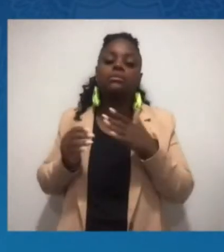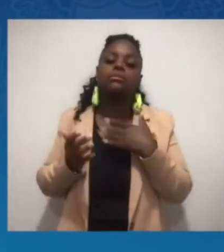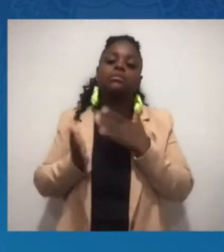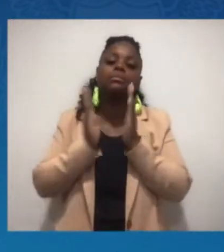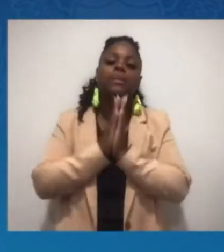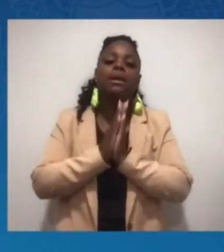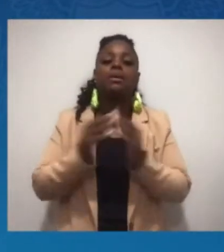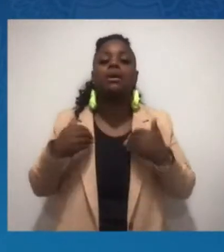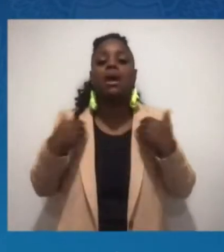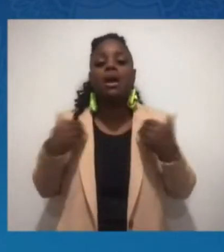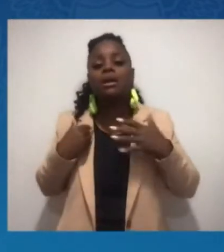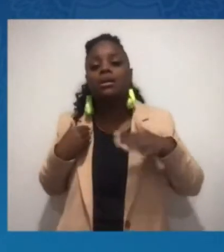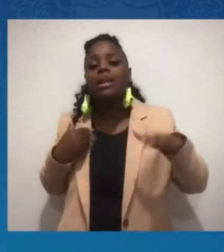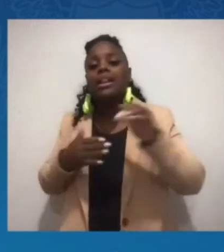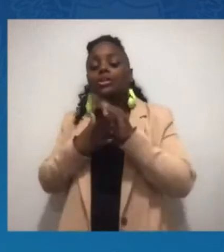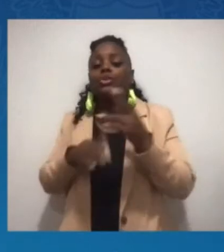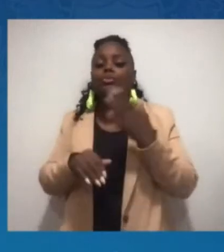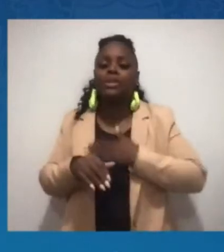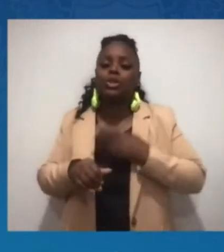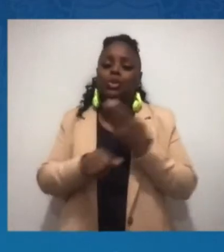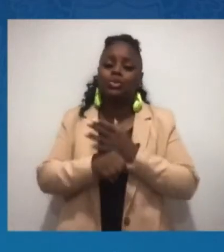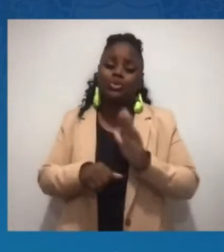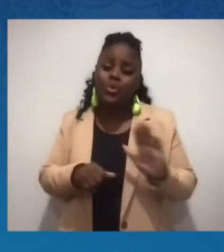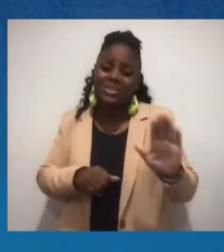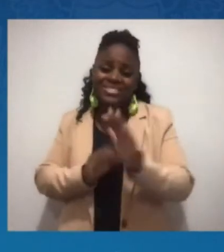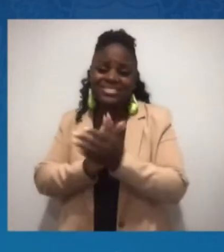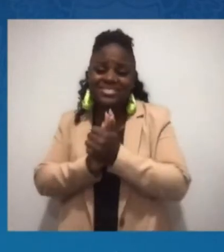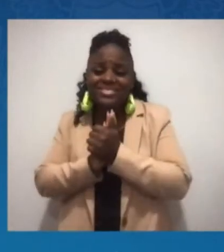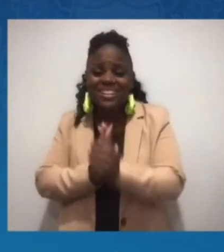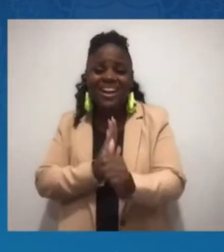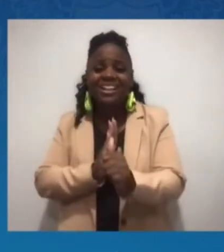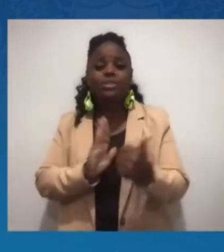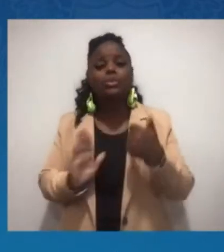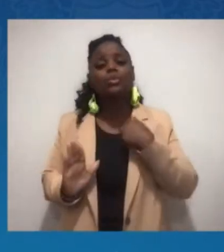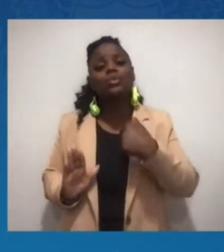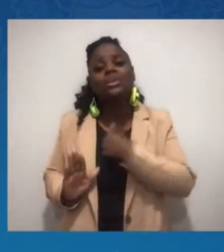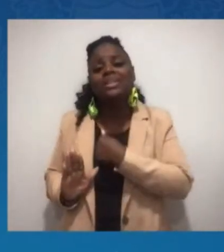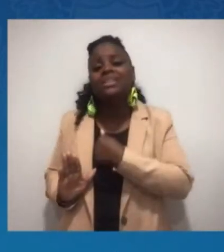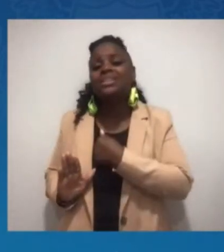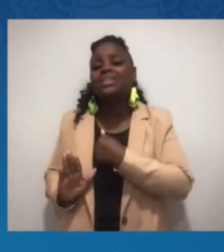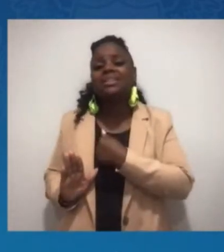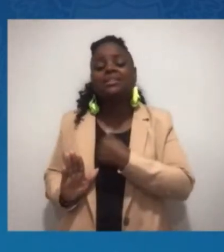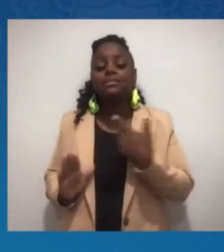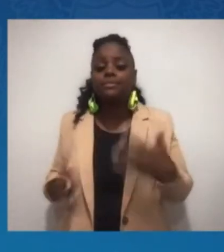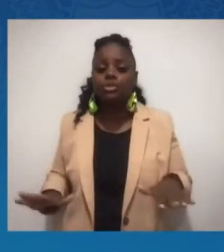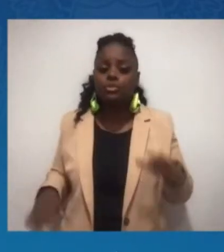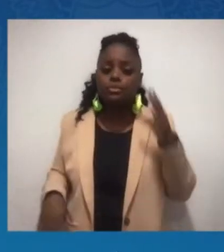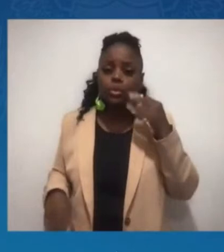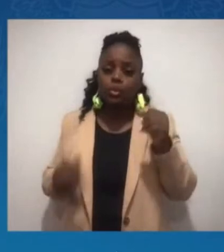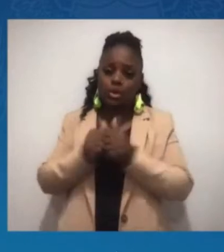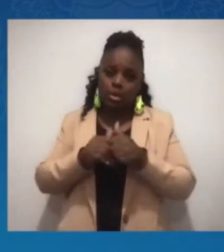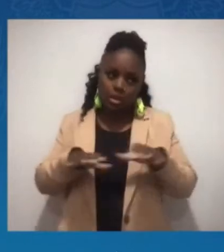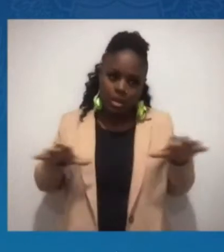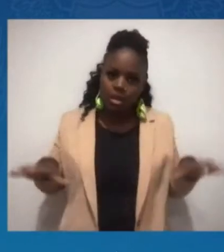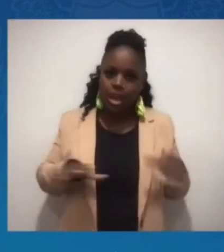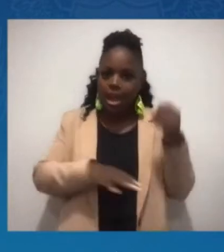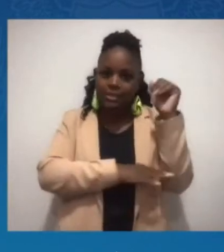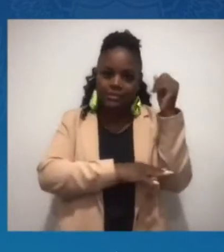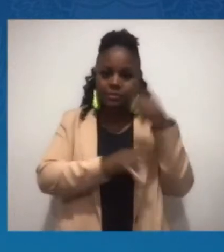a lot of the folks who've been in this movement for a long time aren't necessarily the best at, to